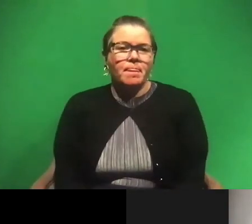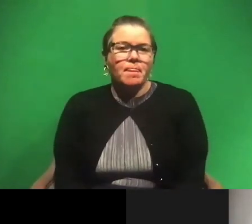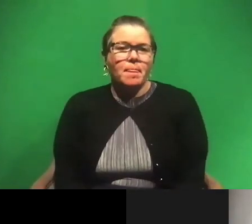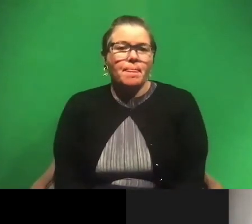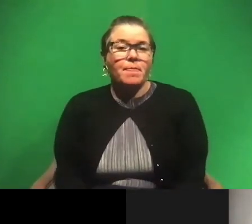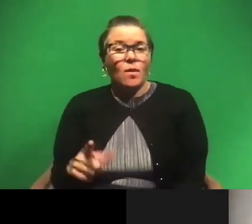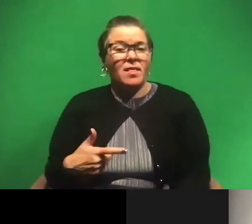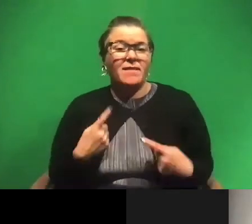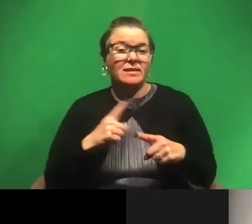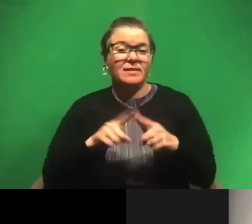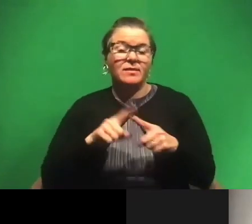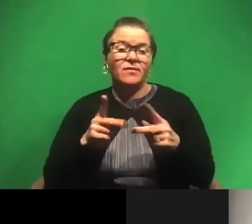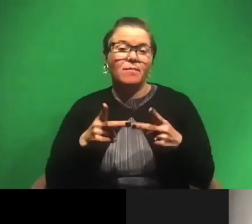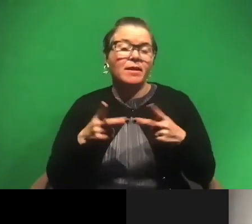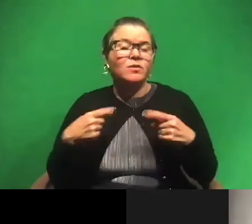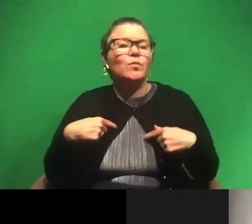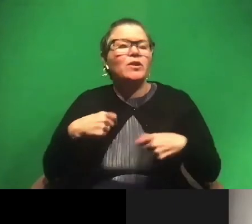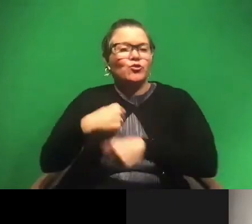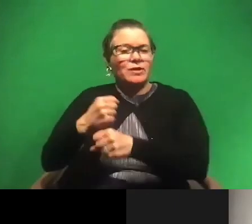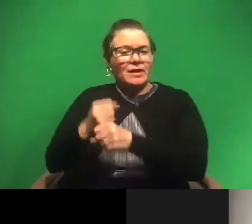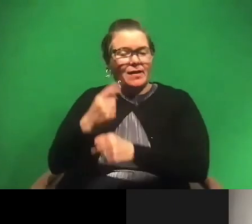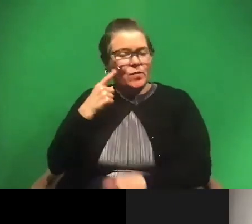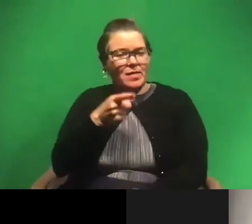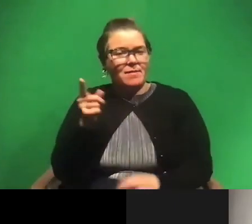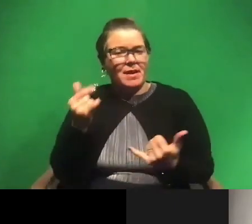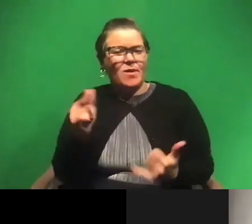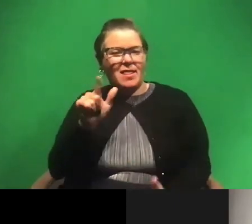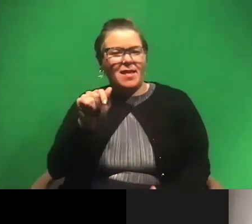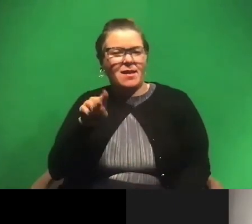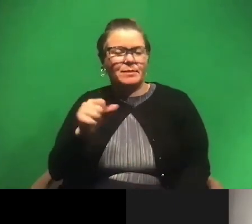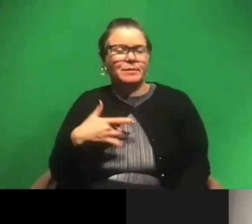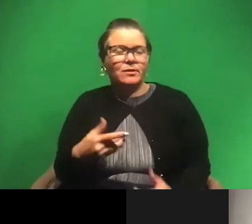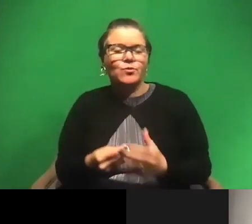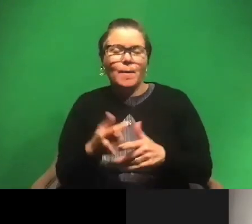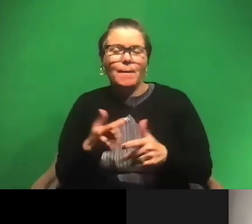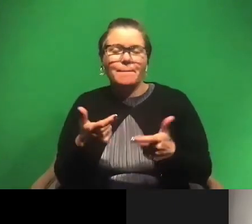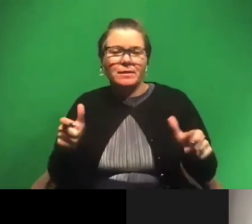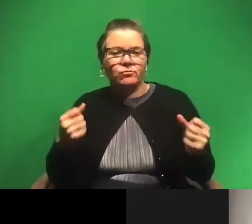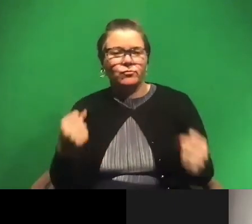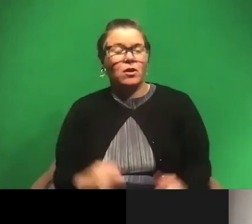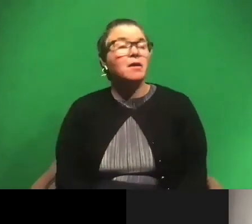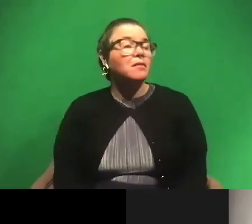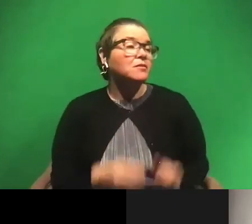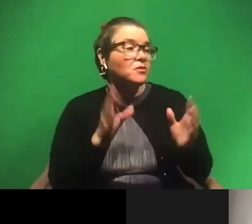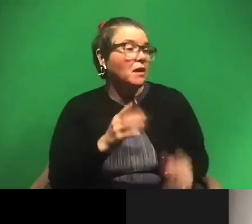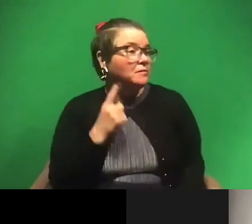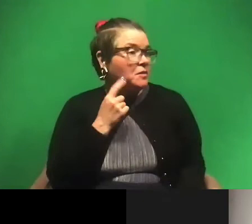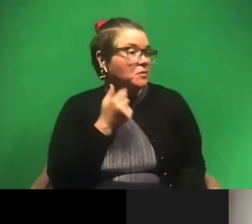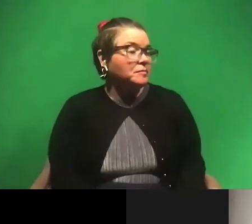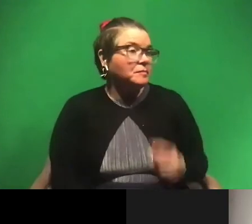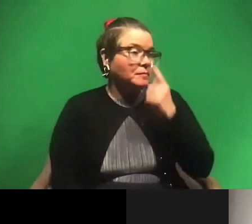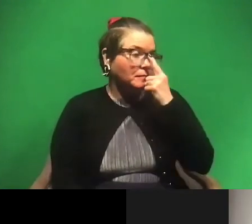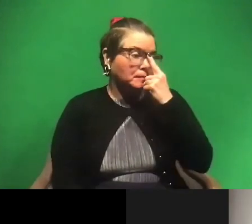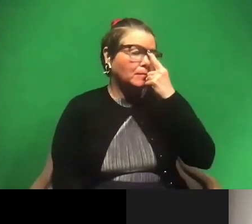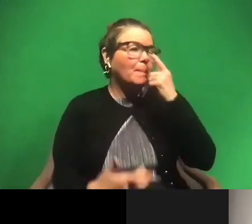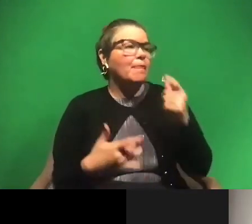lots of different places that we've created for them now, so that they can grow big and strong. Great. Okay. Sounds good. Okay. So we try to